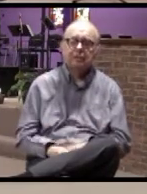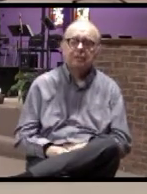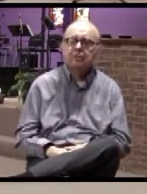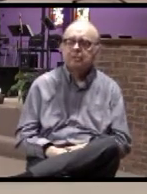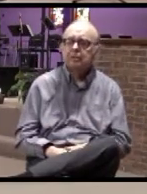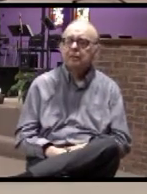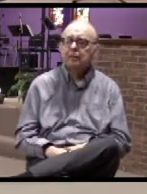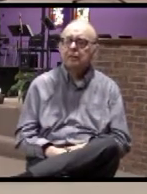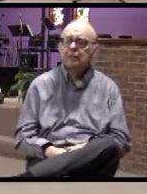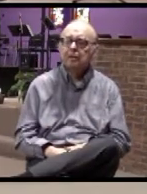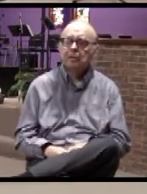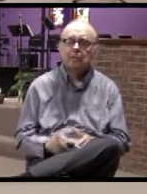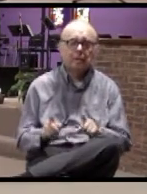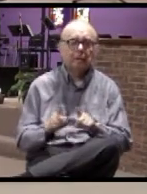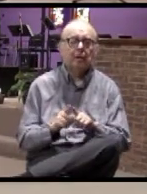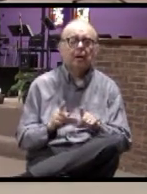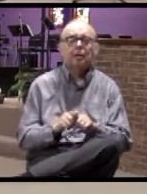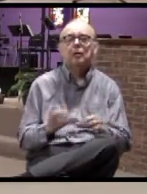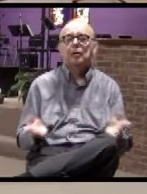saying. Like,